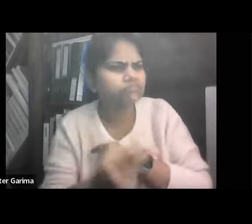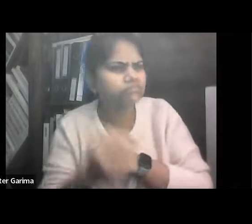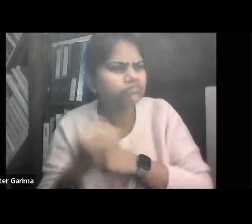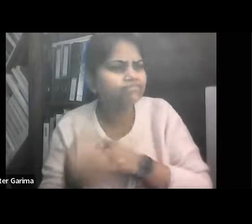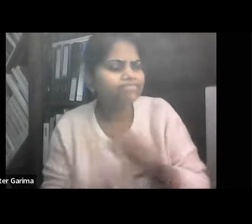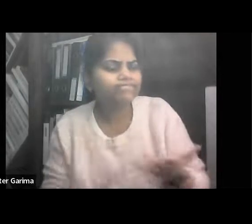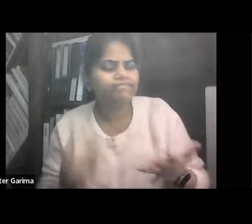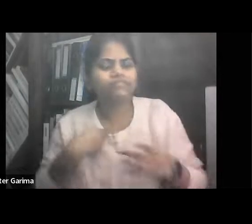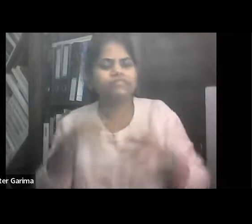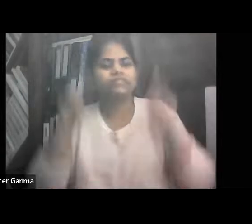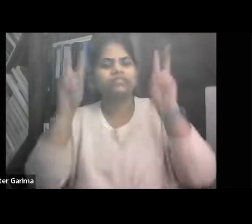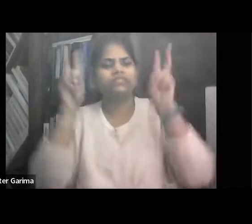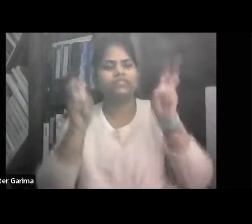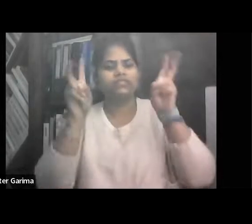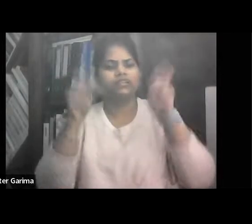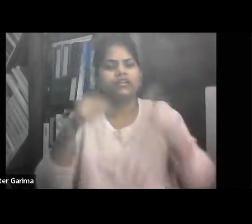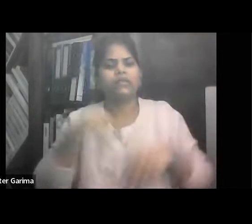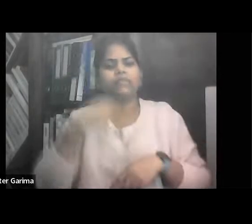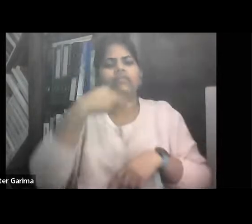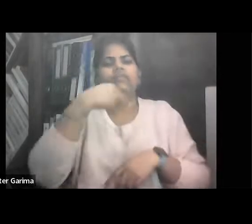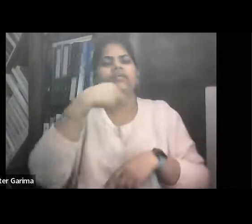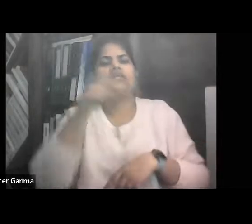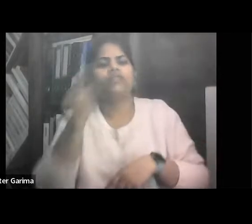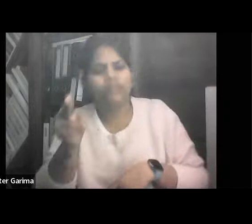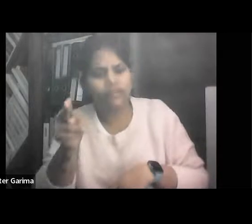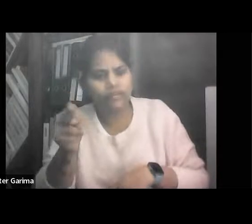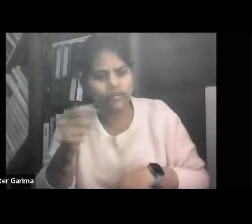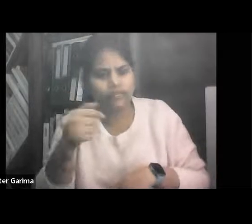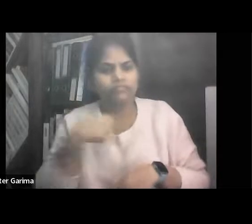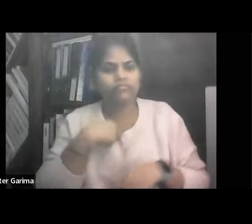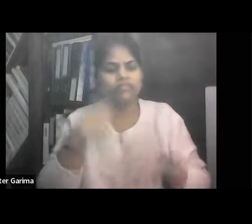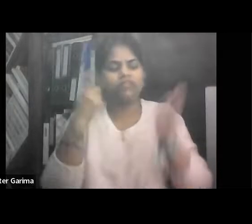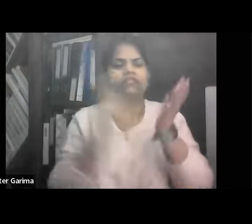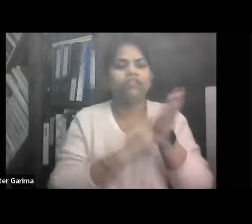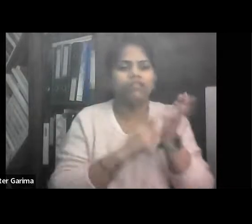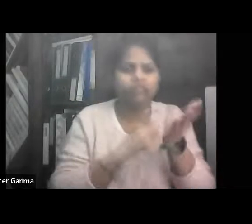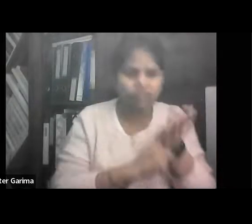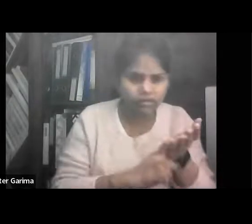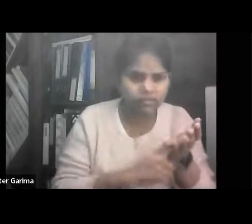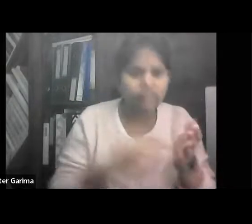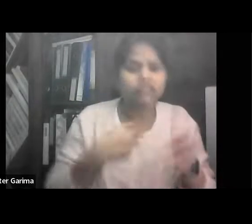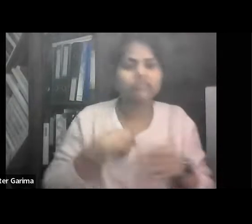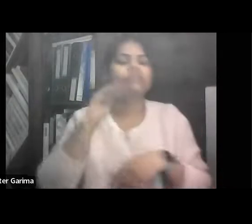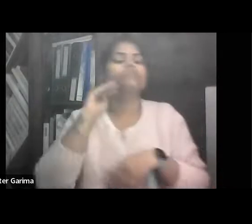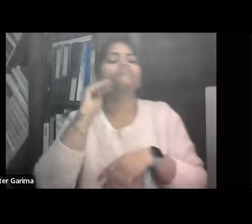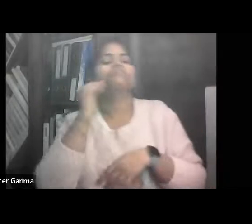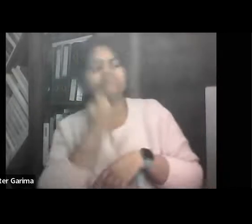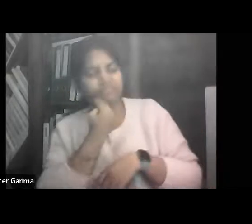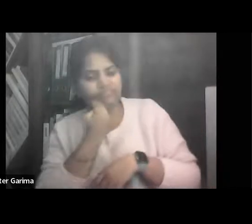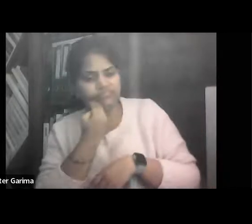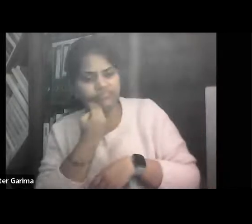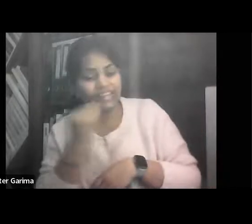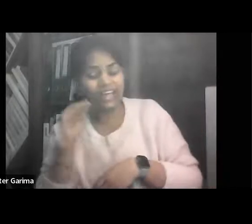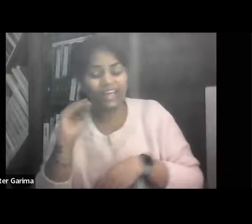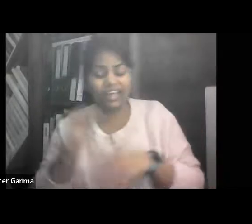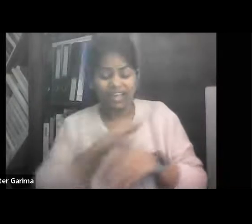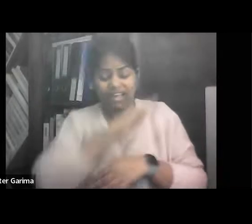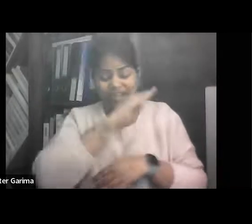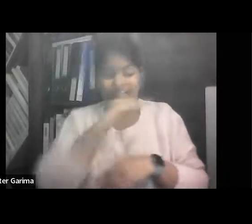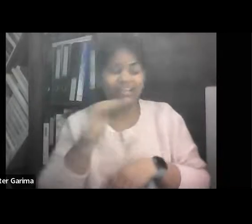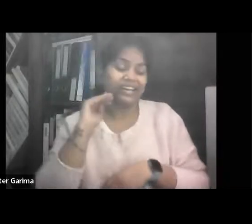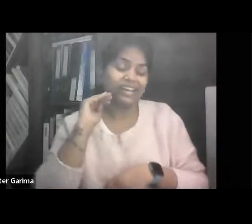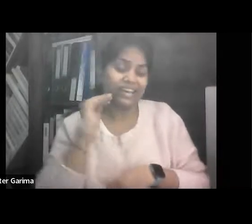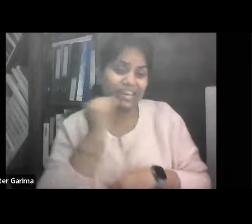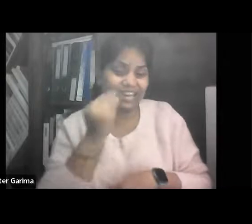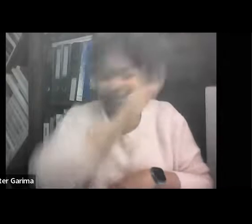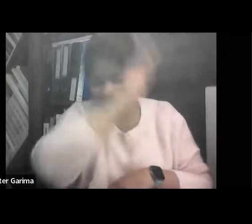title of the play, my name and address and the date. Nothing changes except the date, unquote. The fictional playwright, and I'm ending it here, the